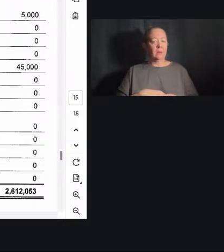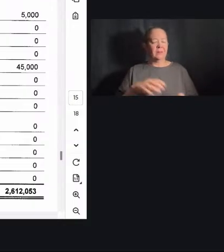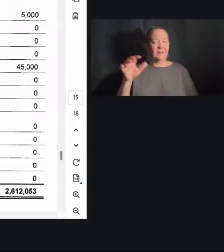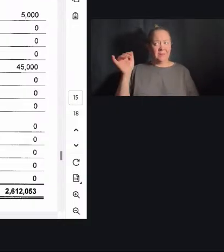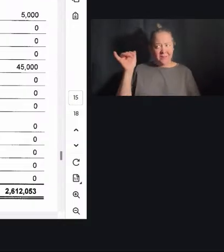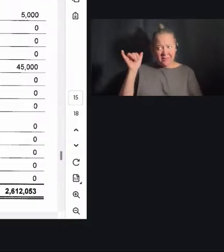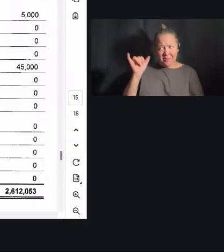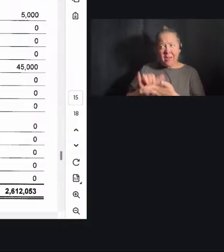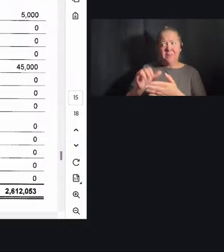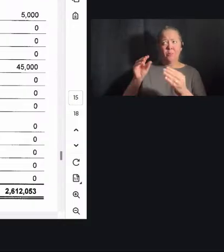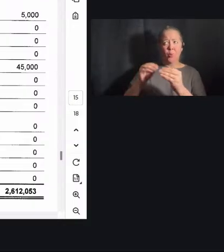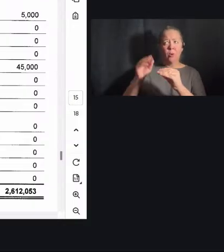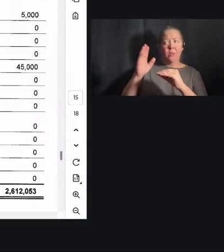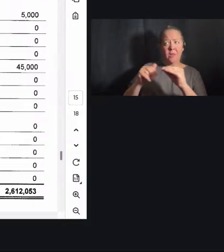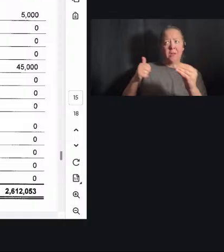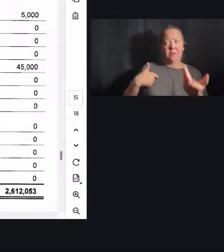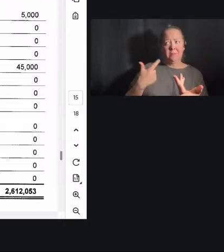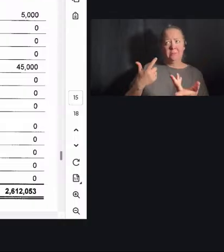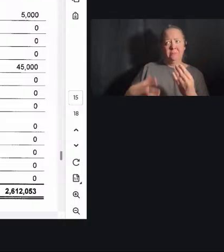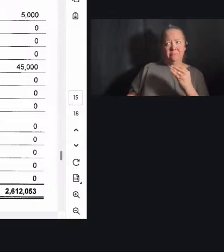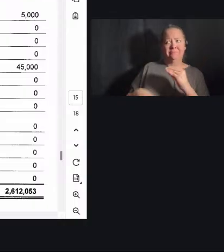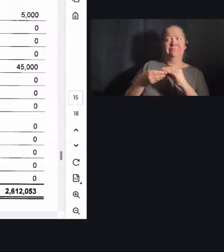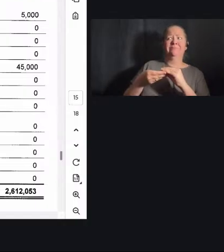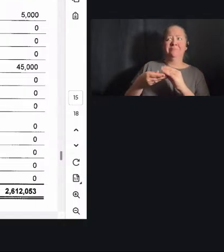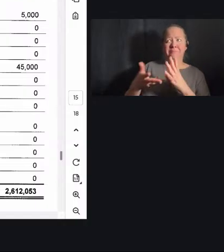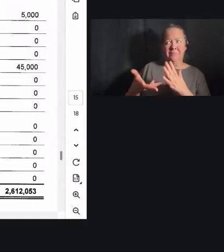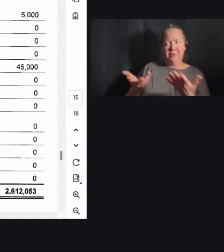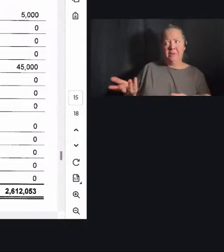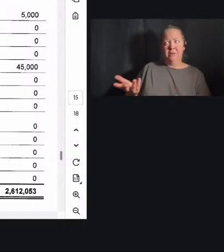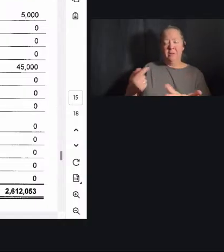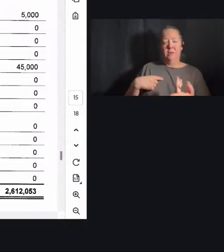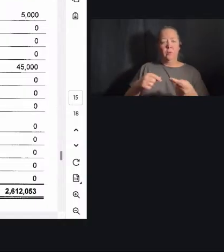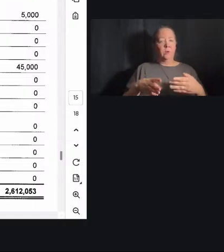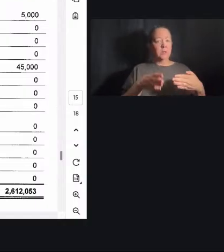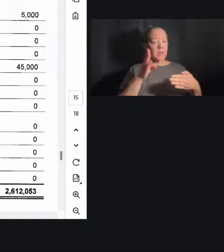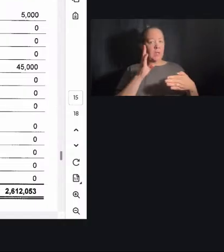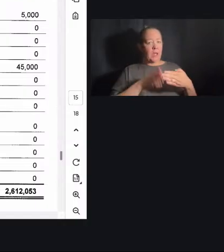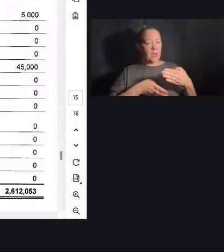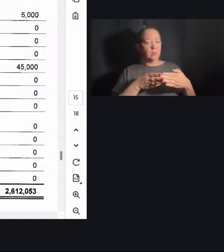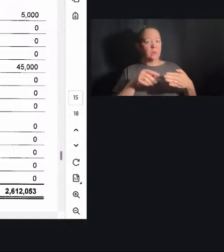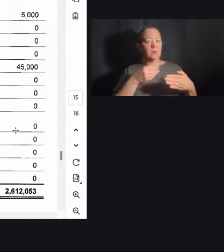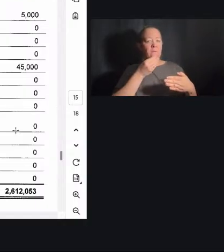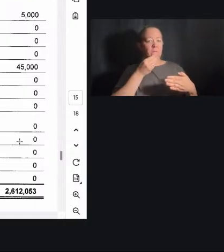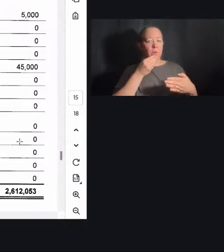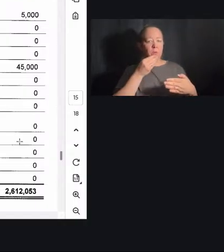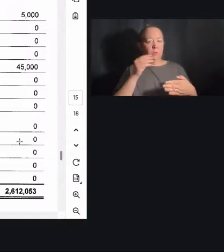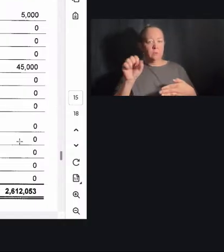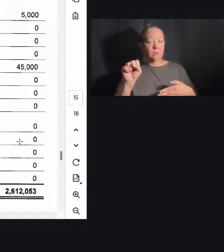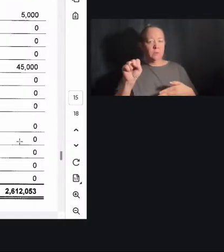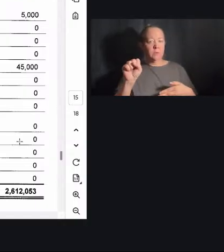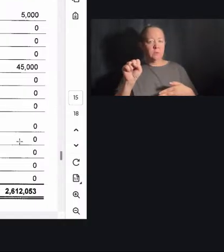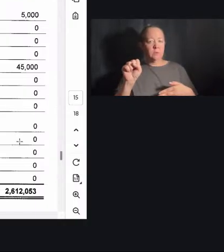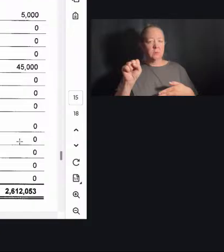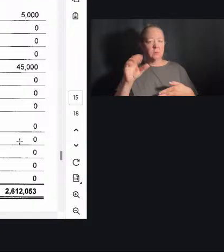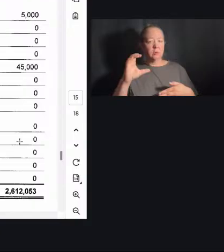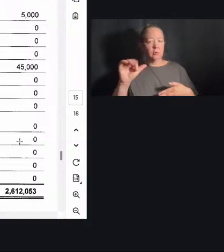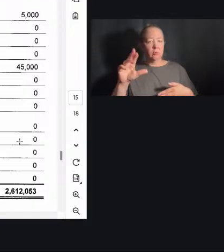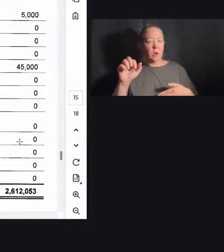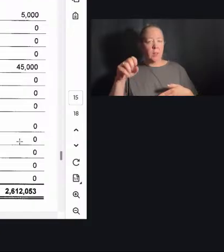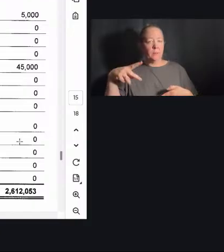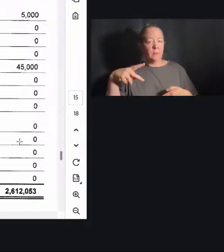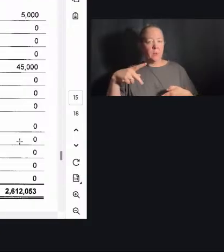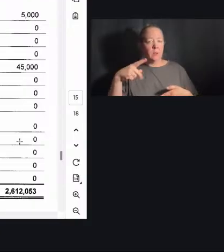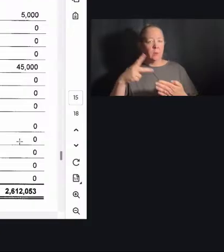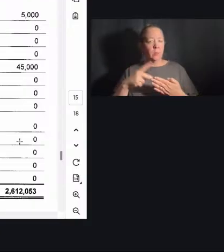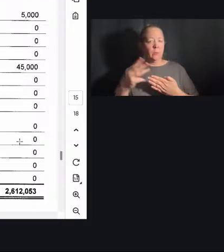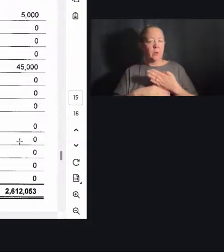you proposing? When I get through the end, there's the food scrap program that came up. And the food scrap program is